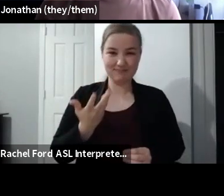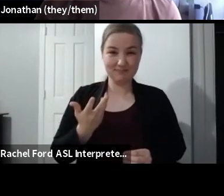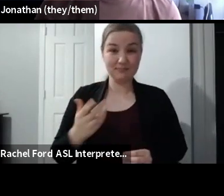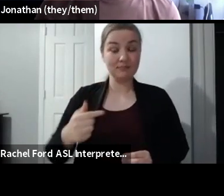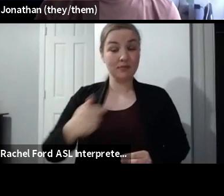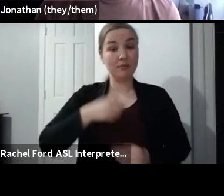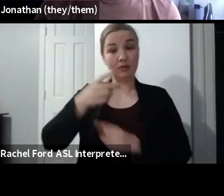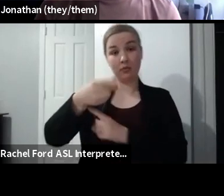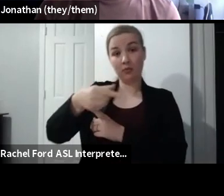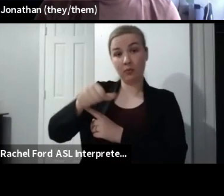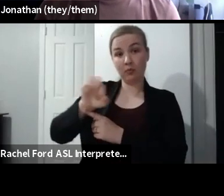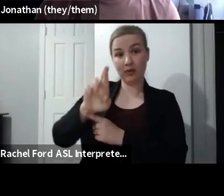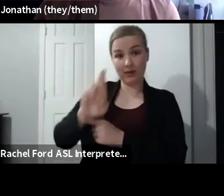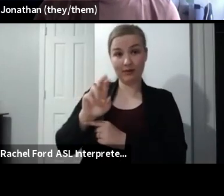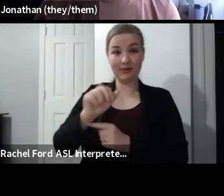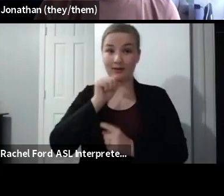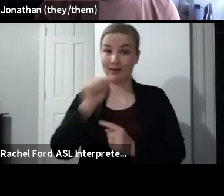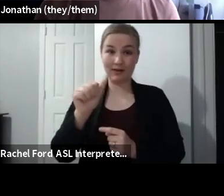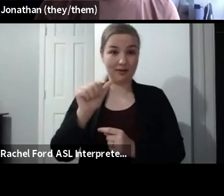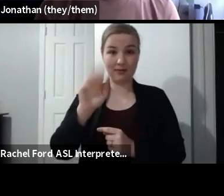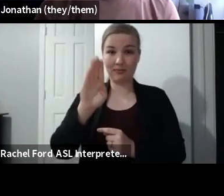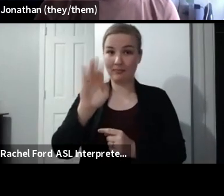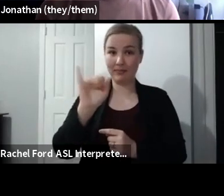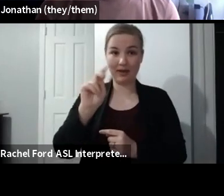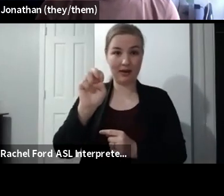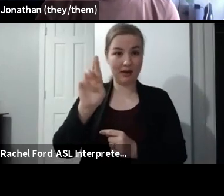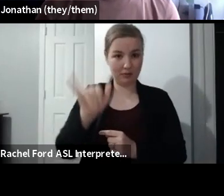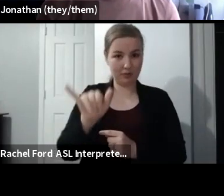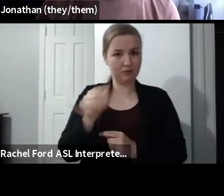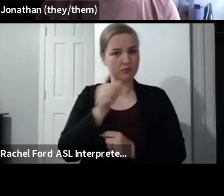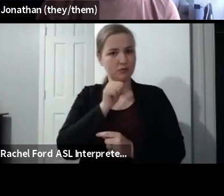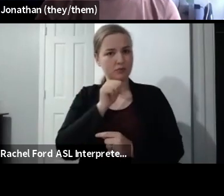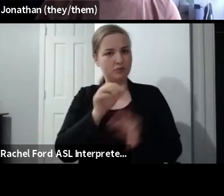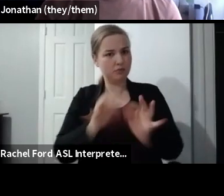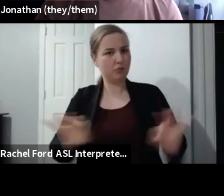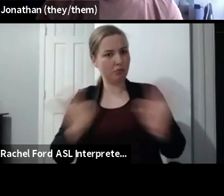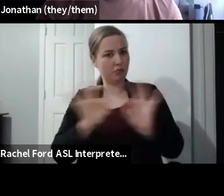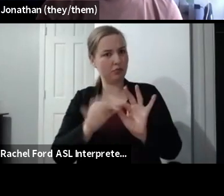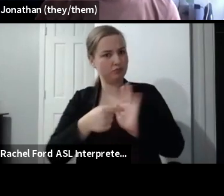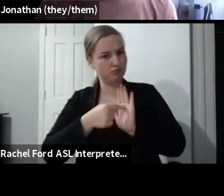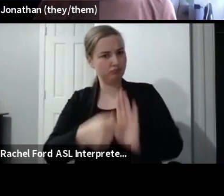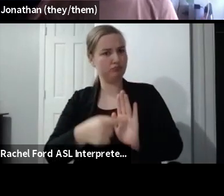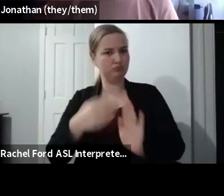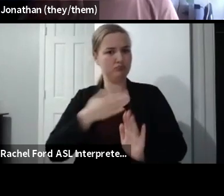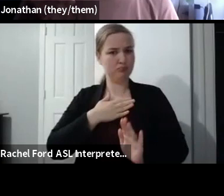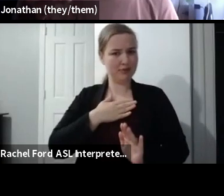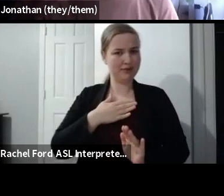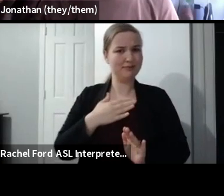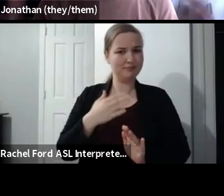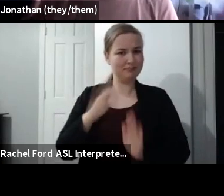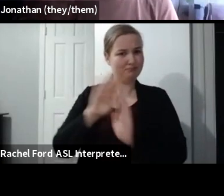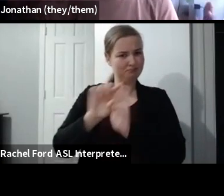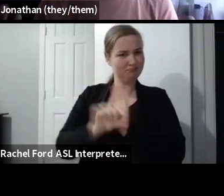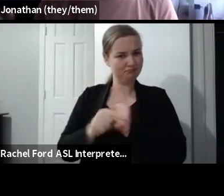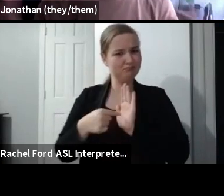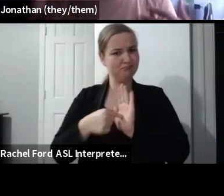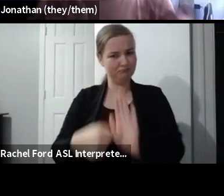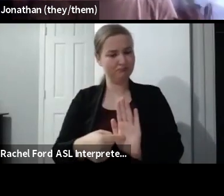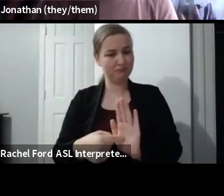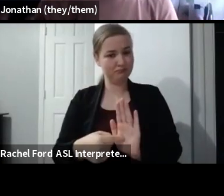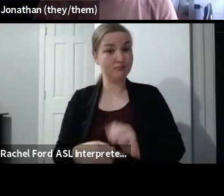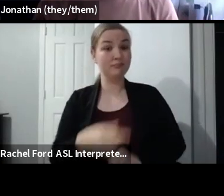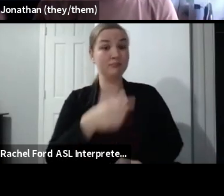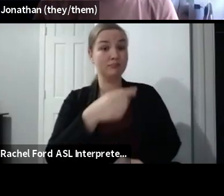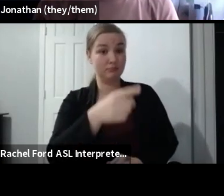like that space is good to hold out loud. And then, you know, other than that, it's like just, as Zwoisy said it really well,